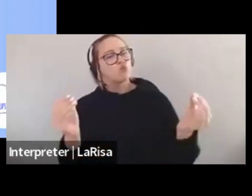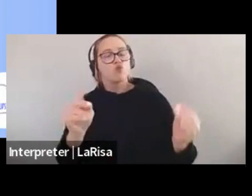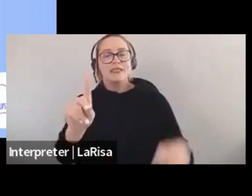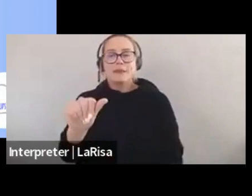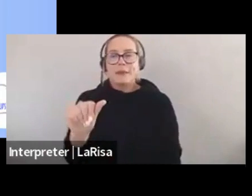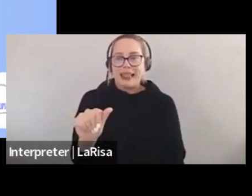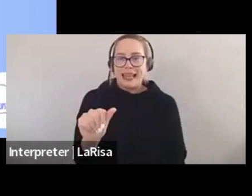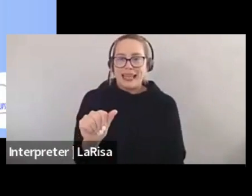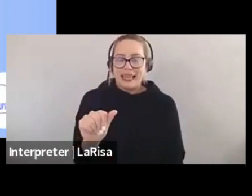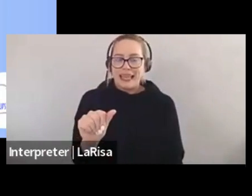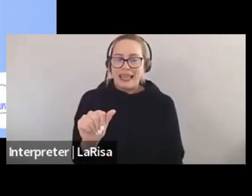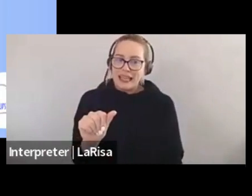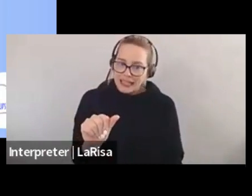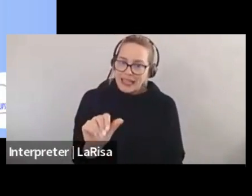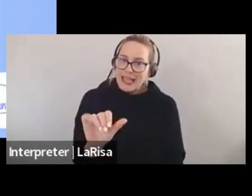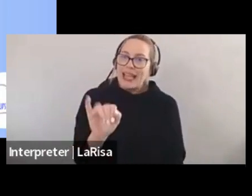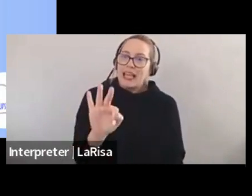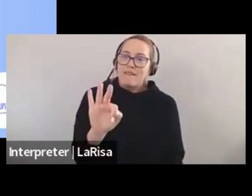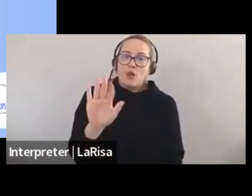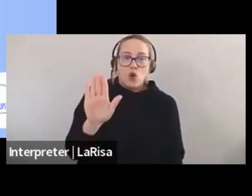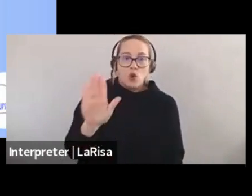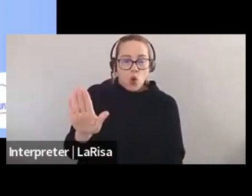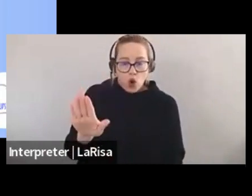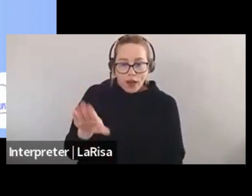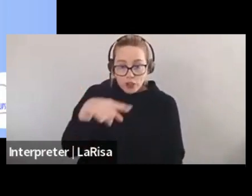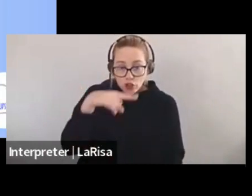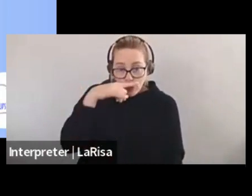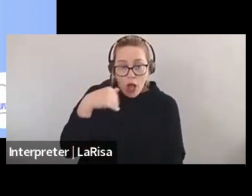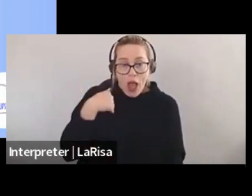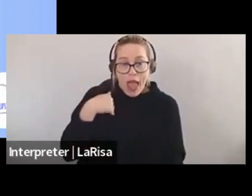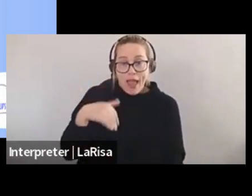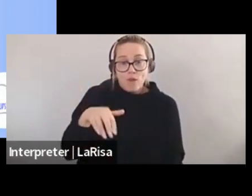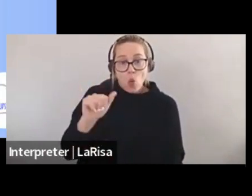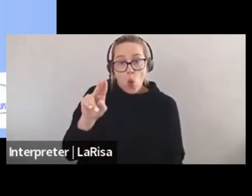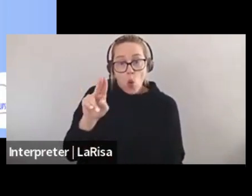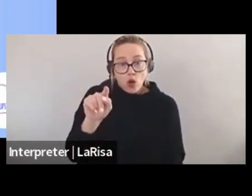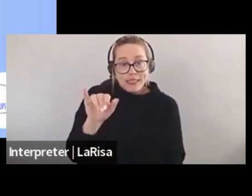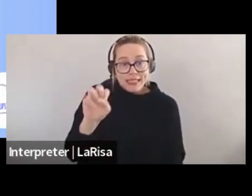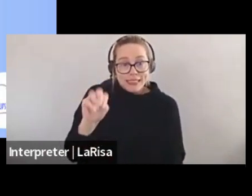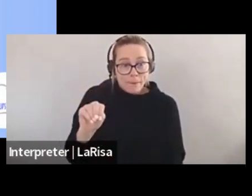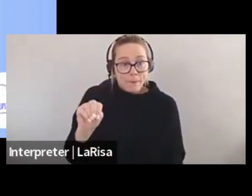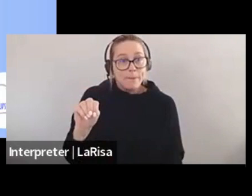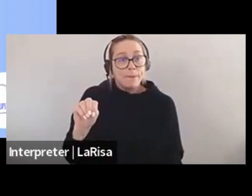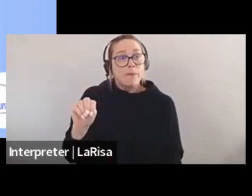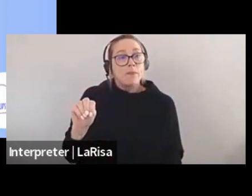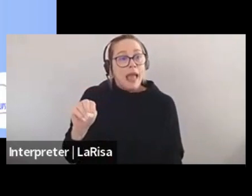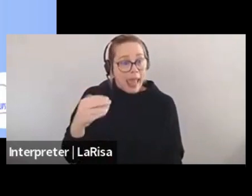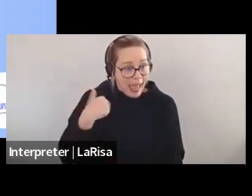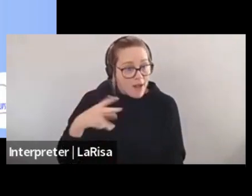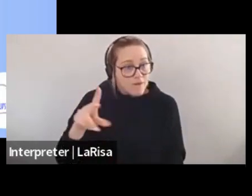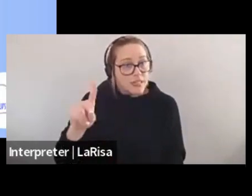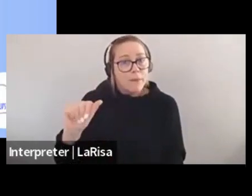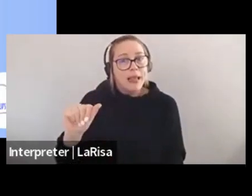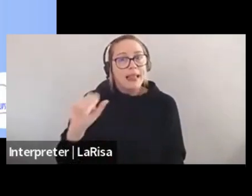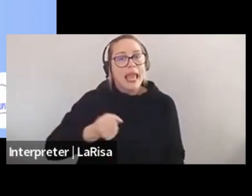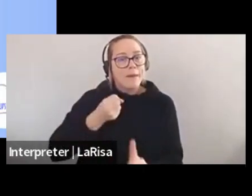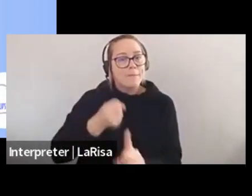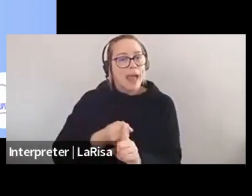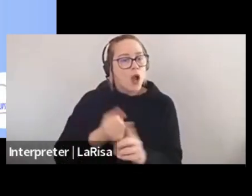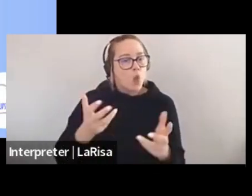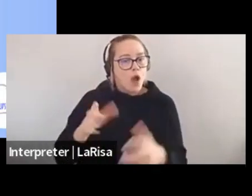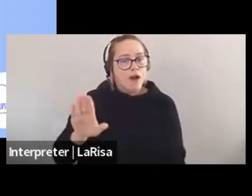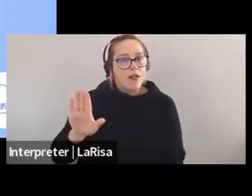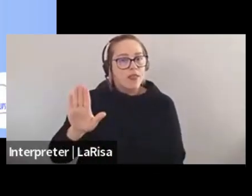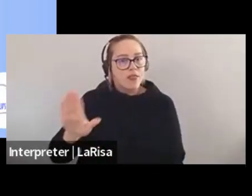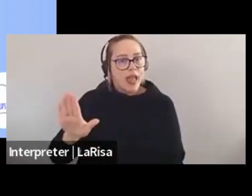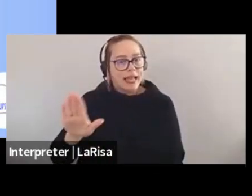that nobody has a disability. So when we are talking about a child with autism that does